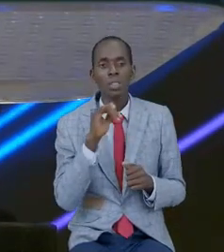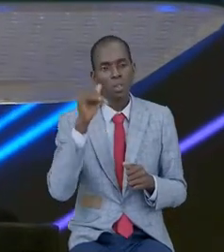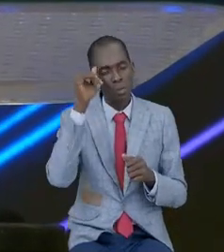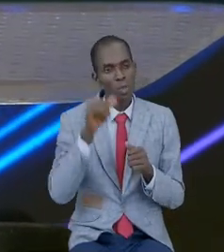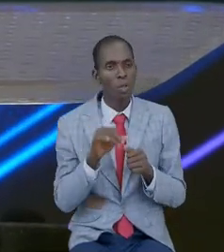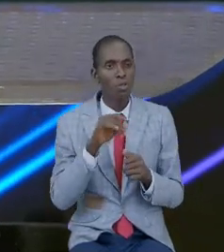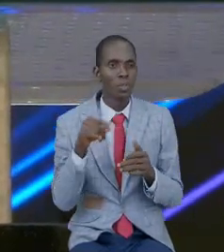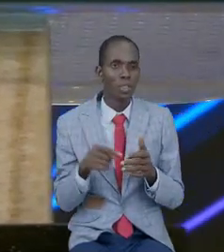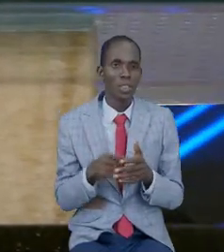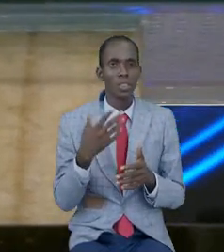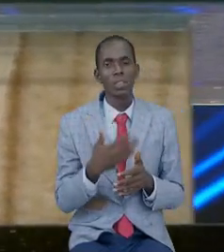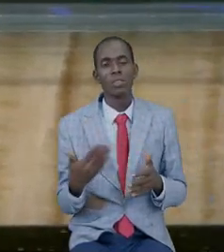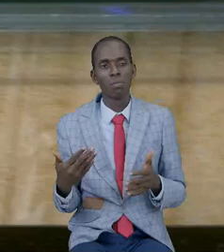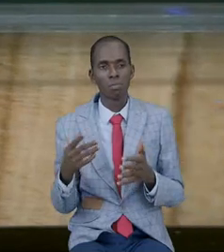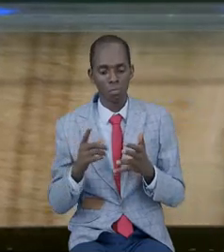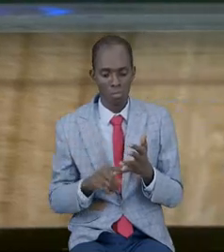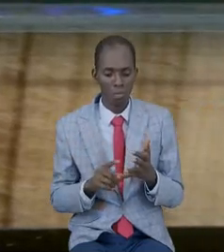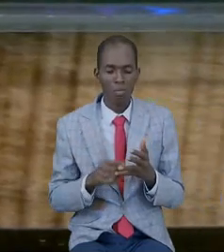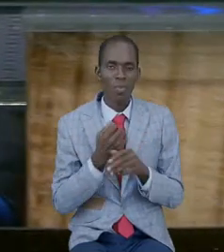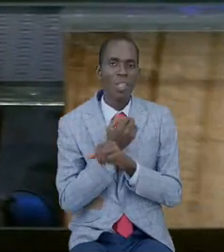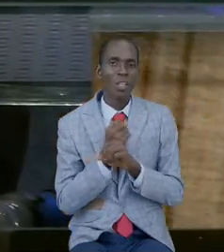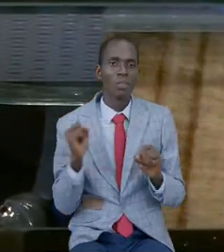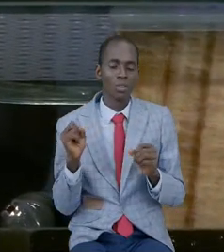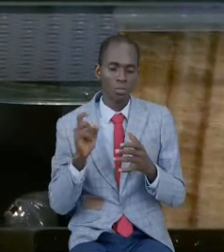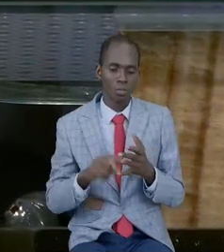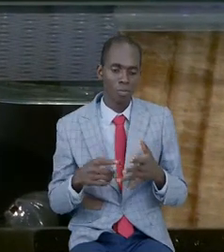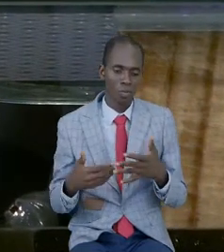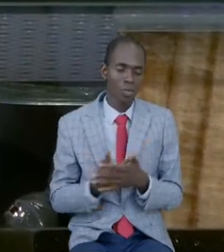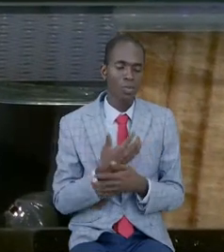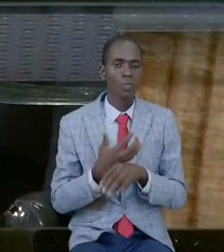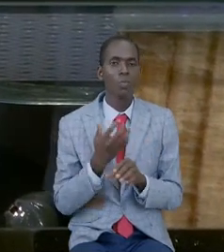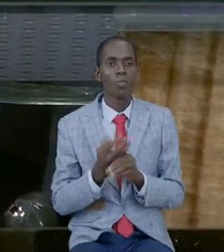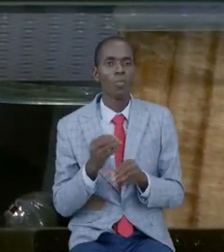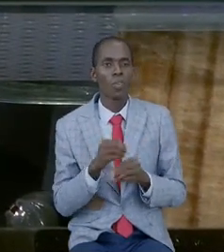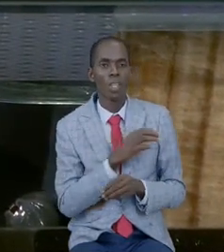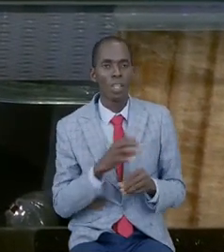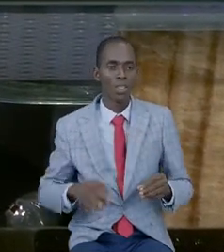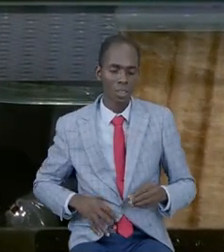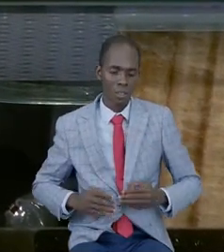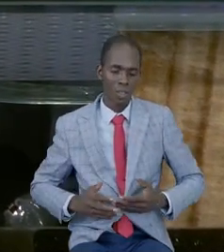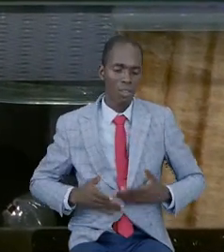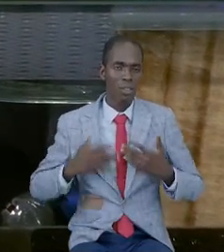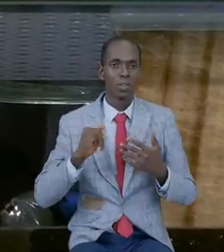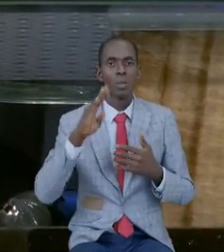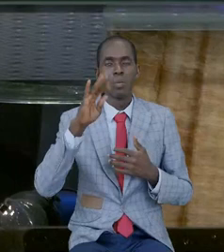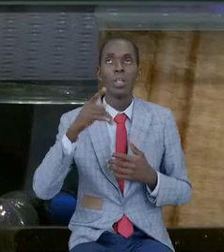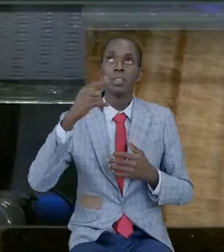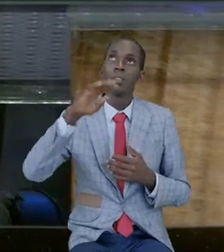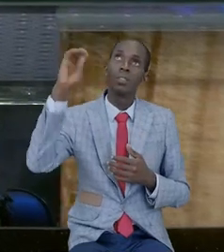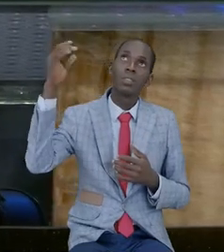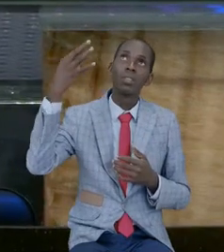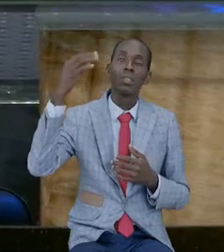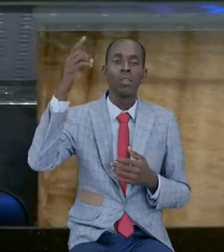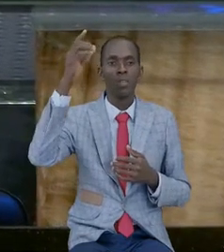salvation new creature in christ living by the grace of god